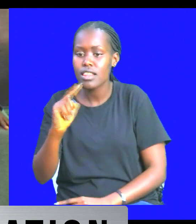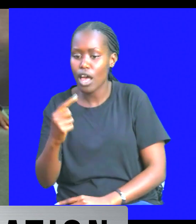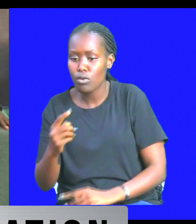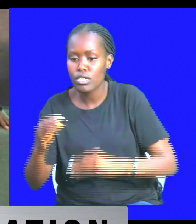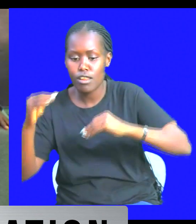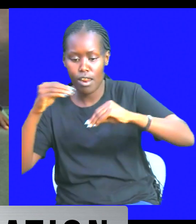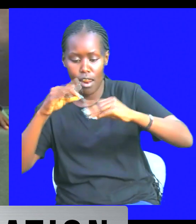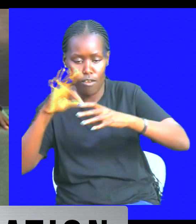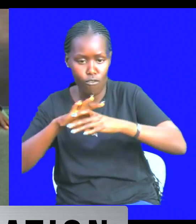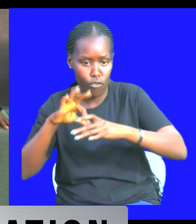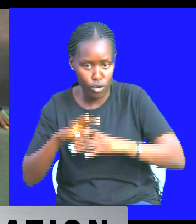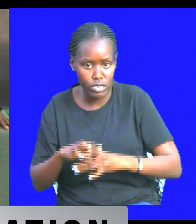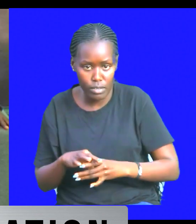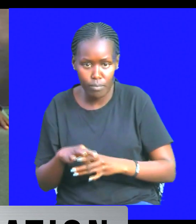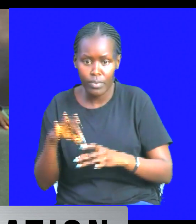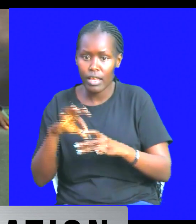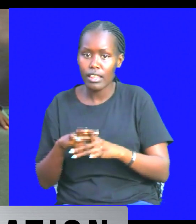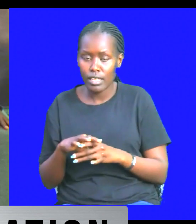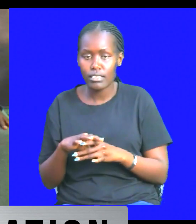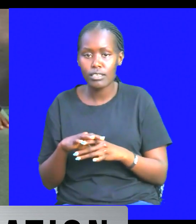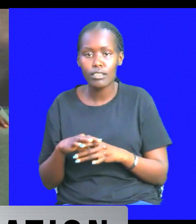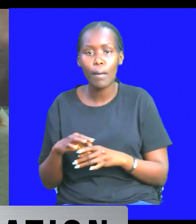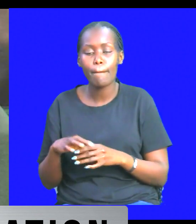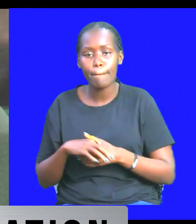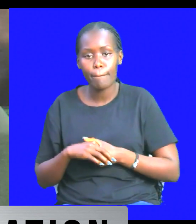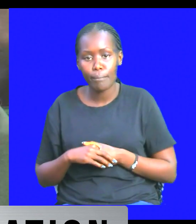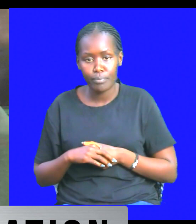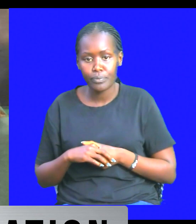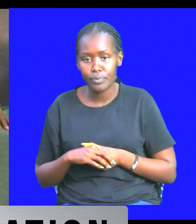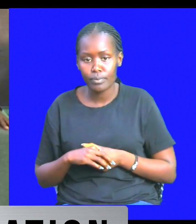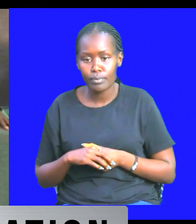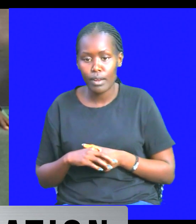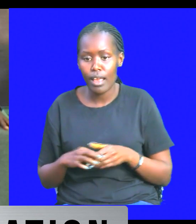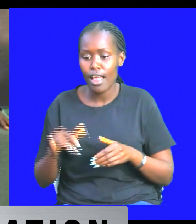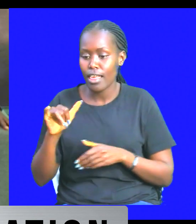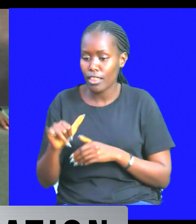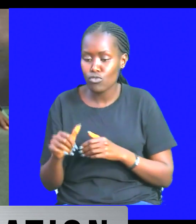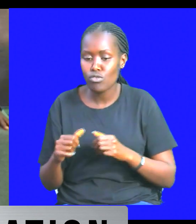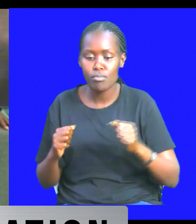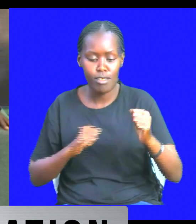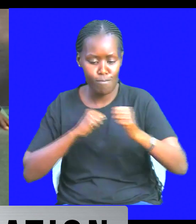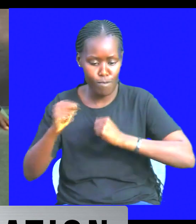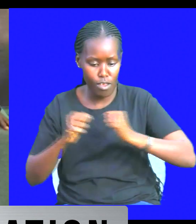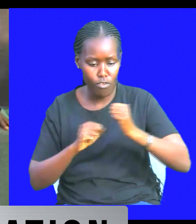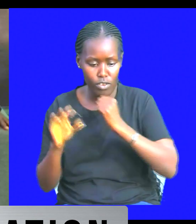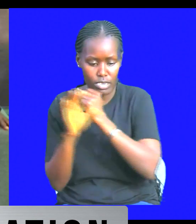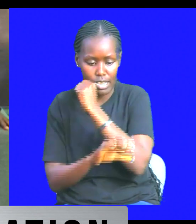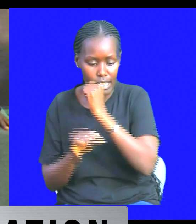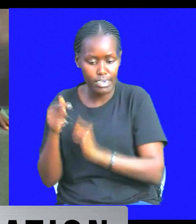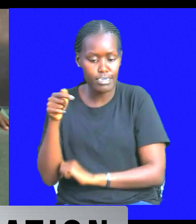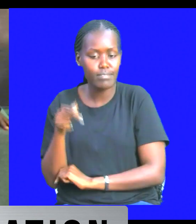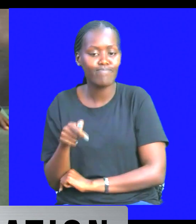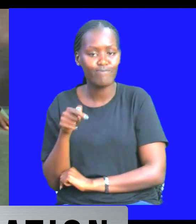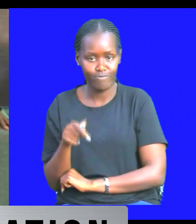a constituency. That's Yeah. one constituency alone. That would have been a fight in this country. Yeah, I remember 2007. Yeah, The margin